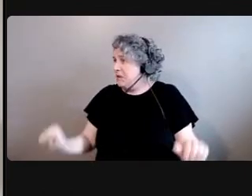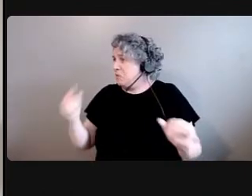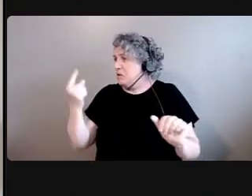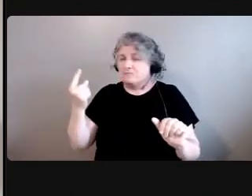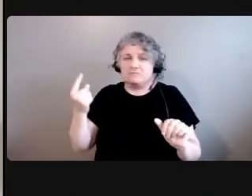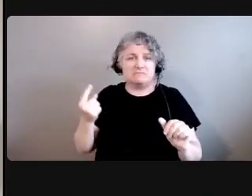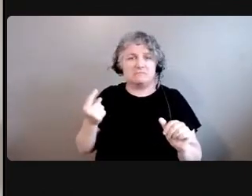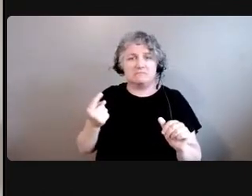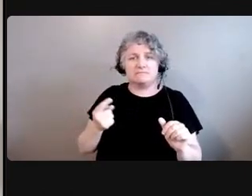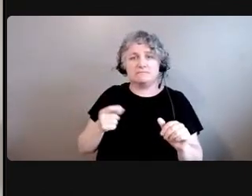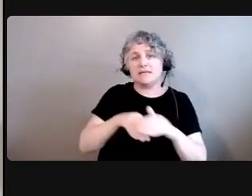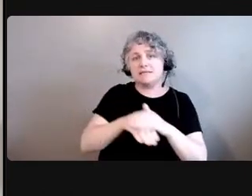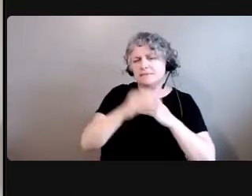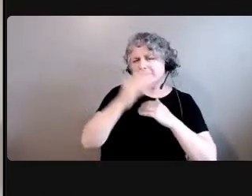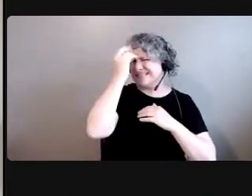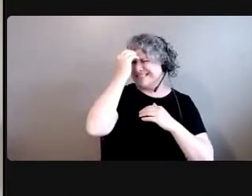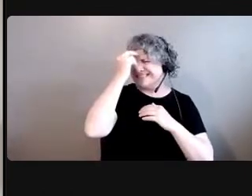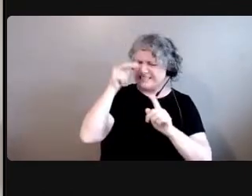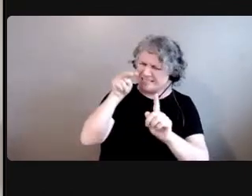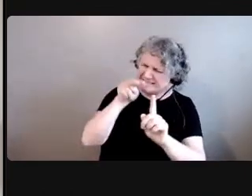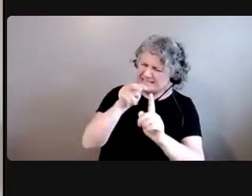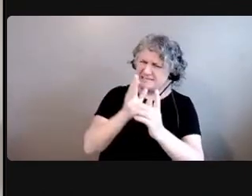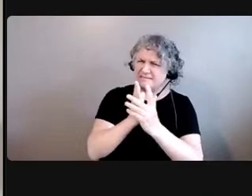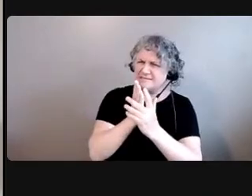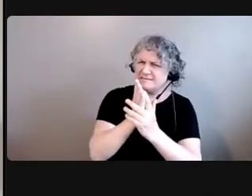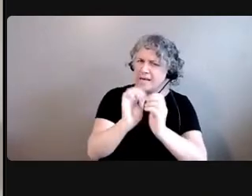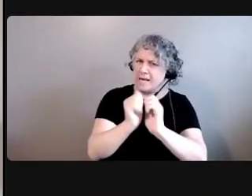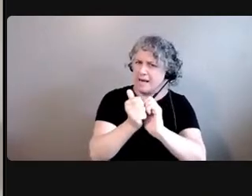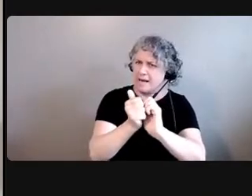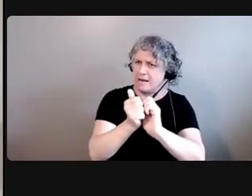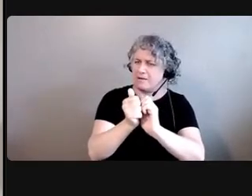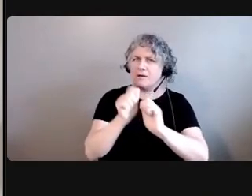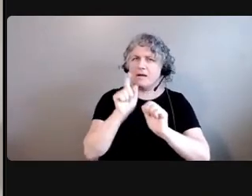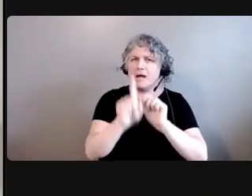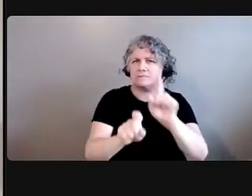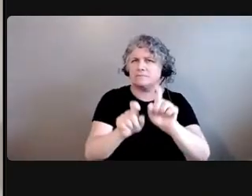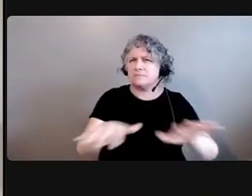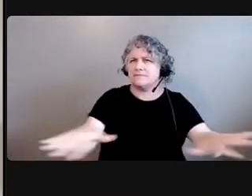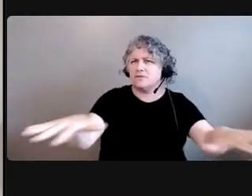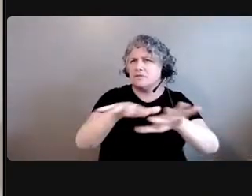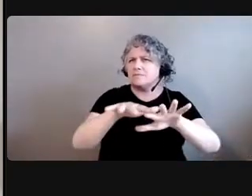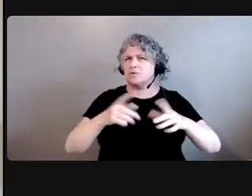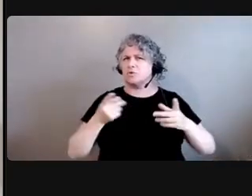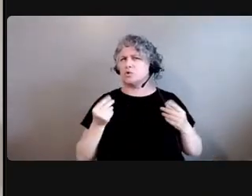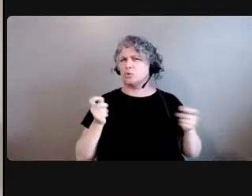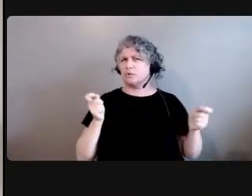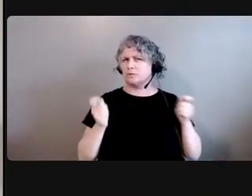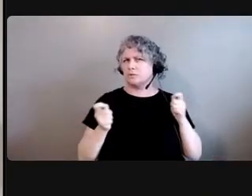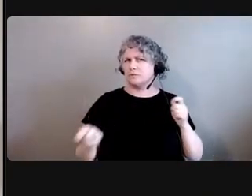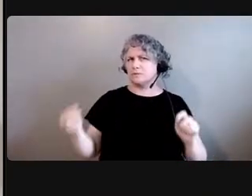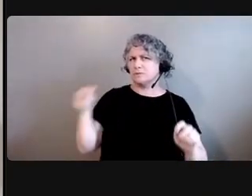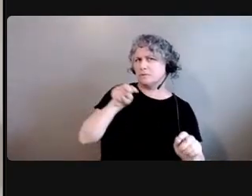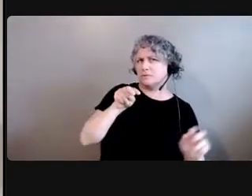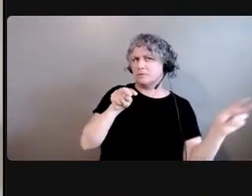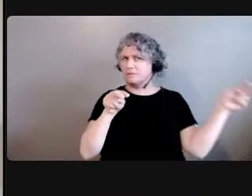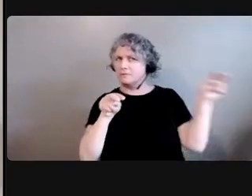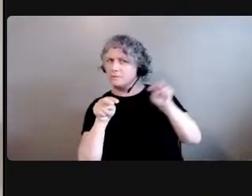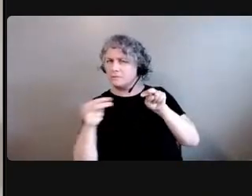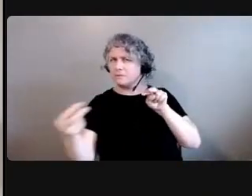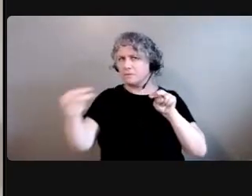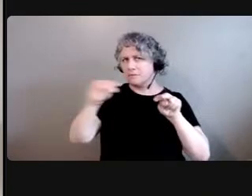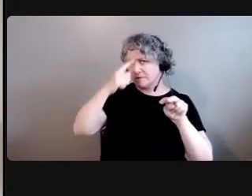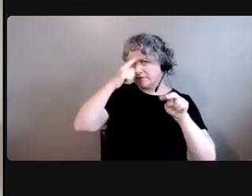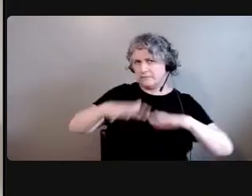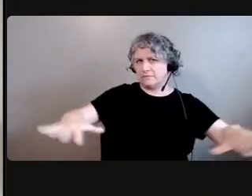Accessibility is a thought process. It's a way of asking questions about the environment that we're in to ensure that we're thinking about our spaces